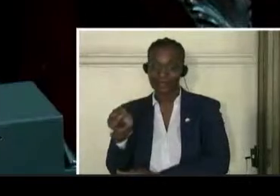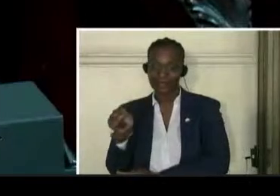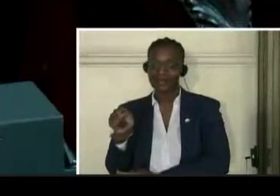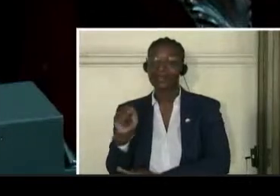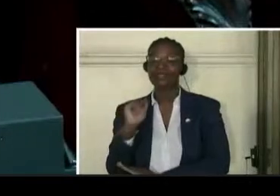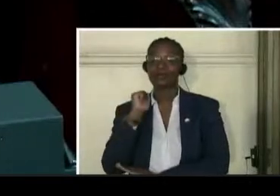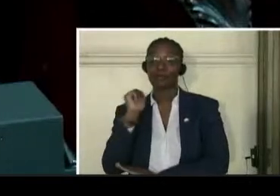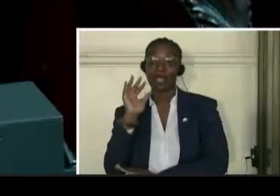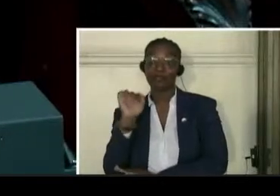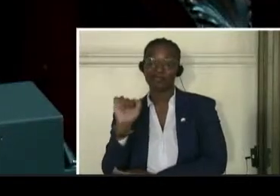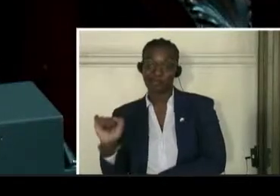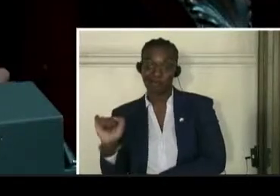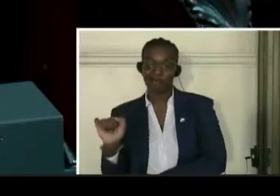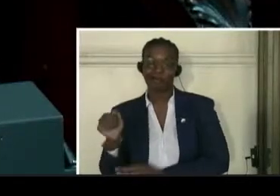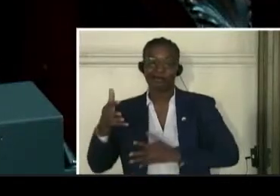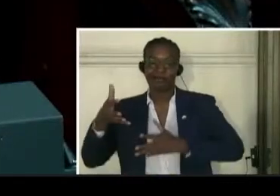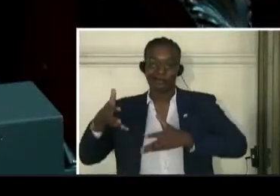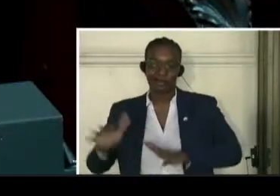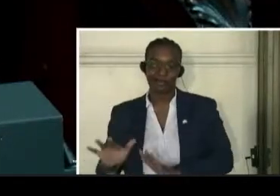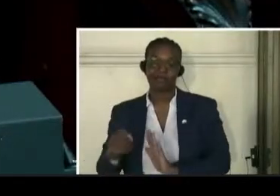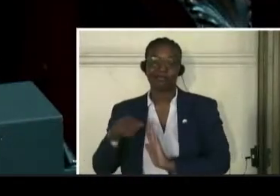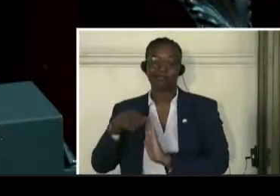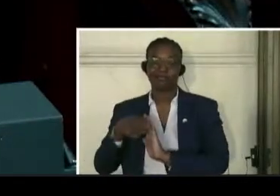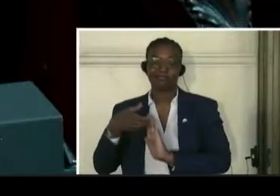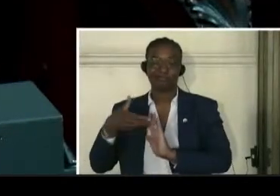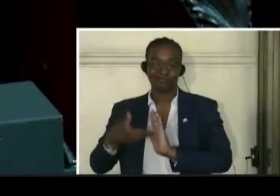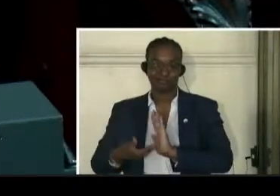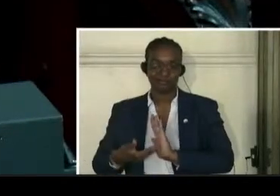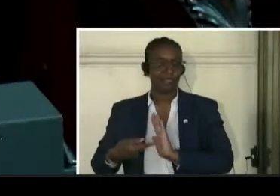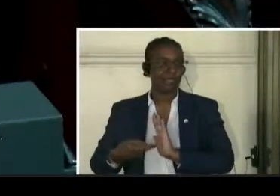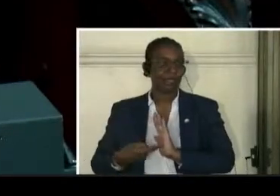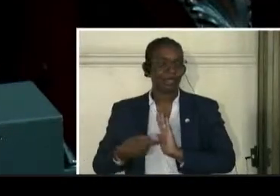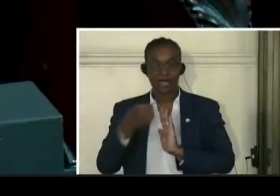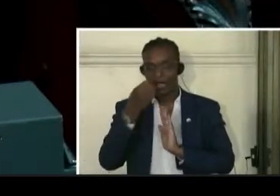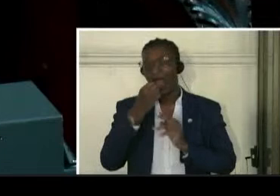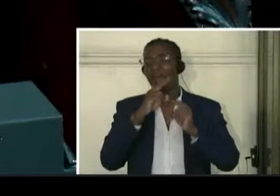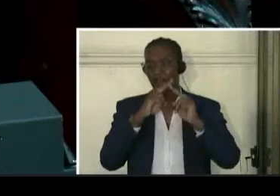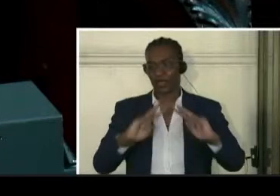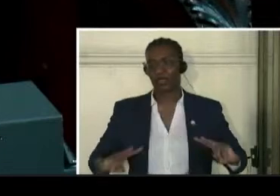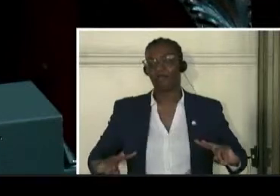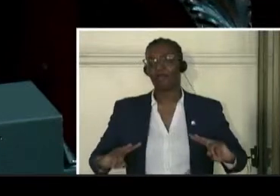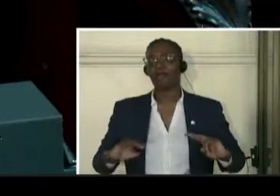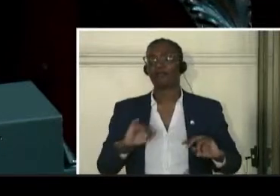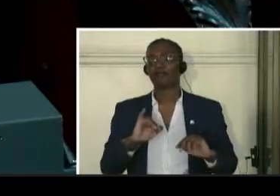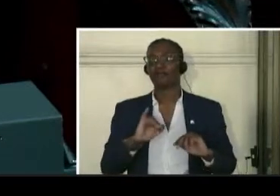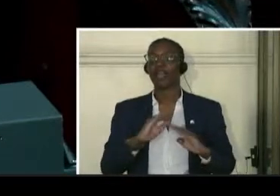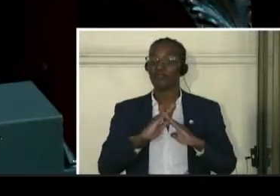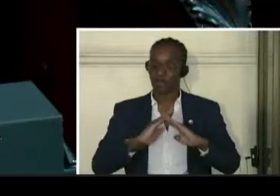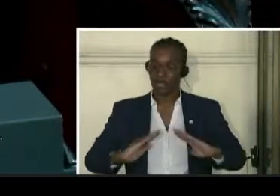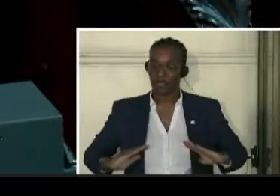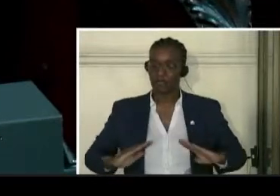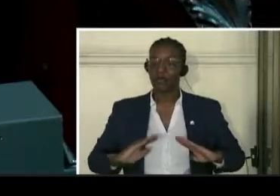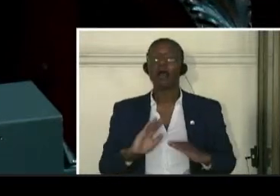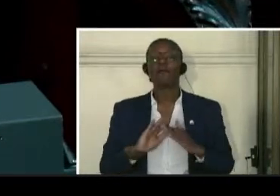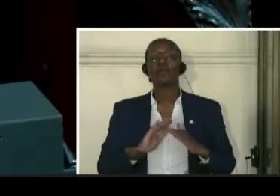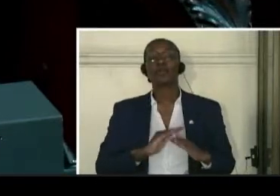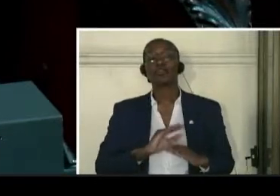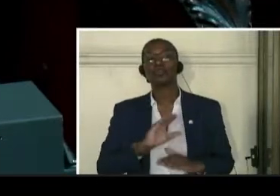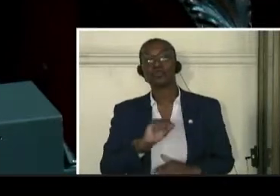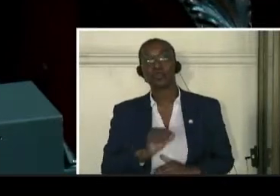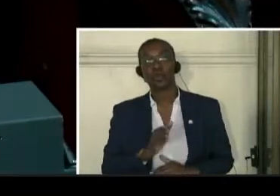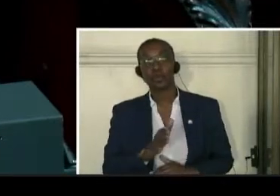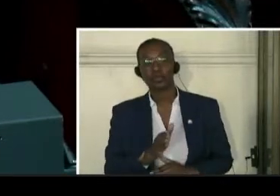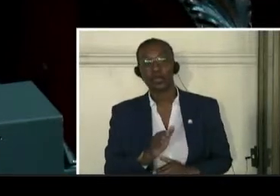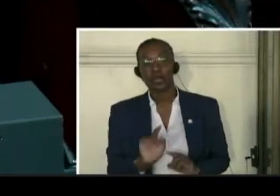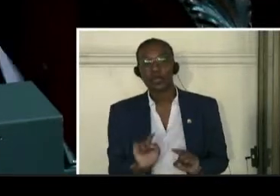his speech. But also, I forgave you because it was not you.